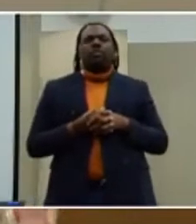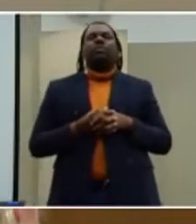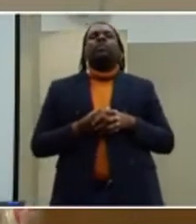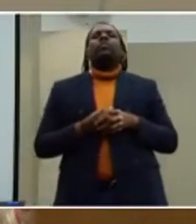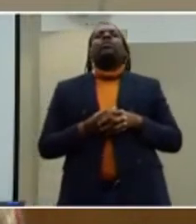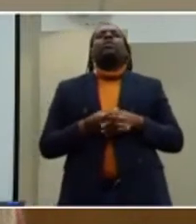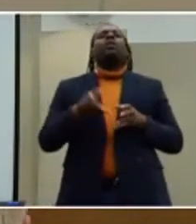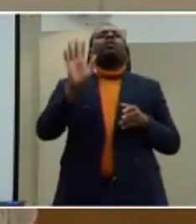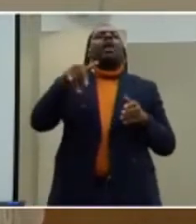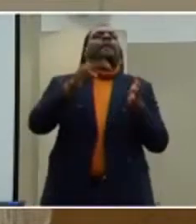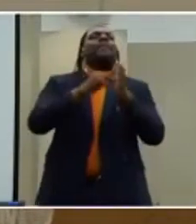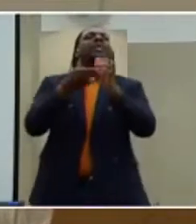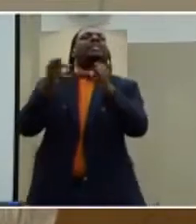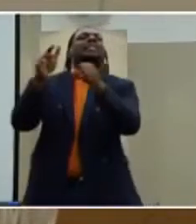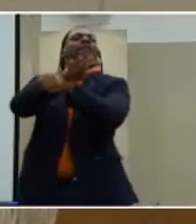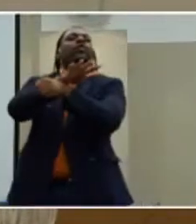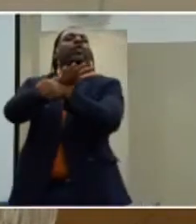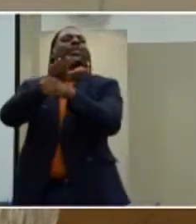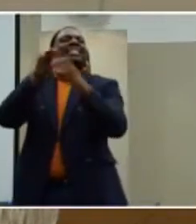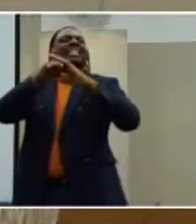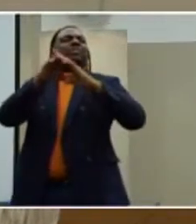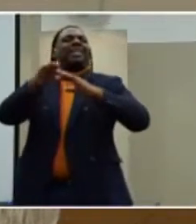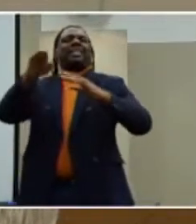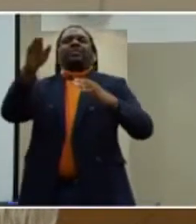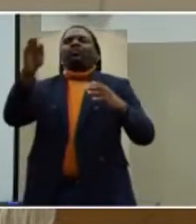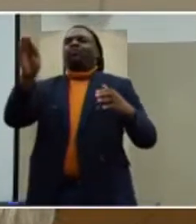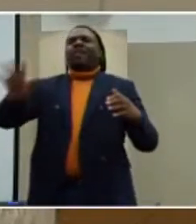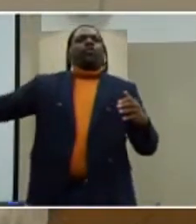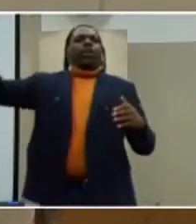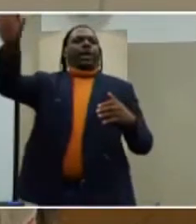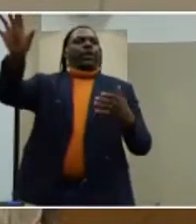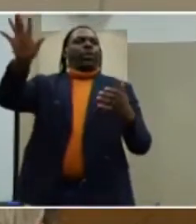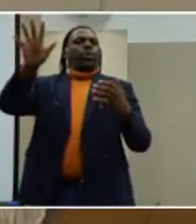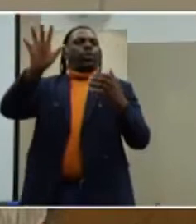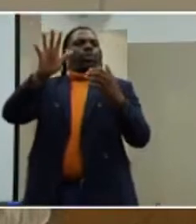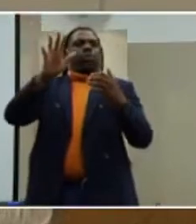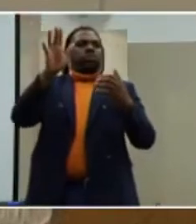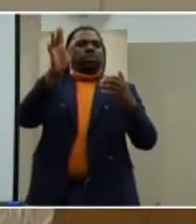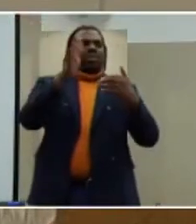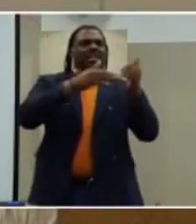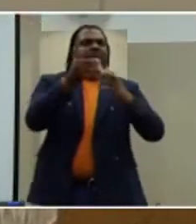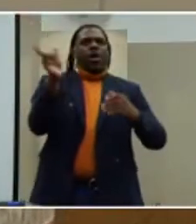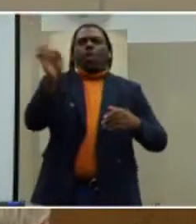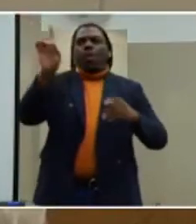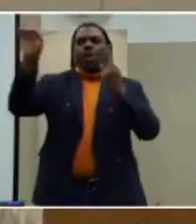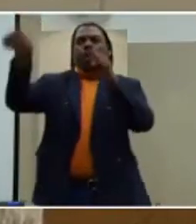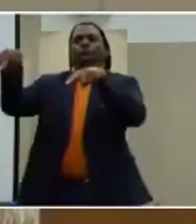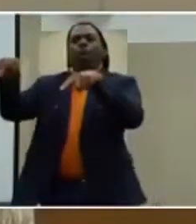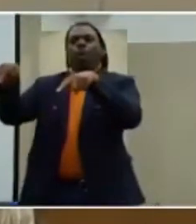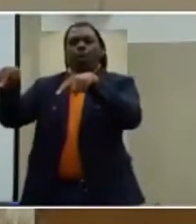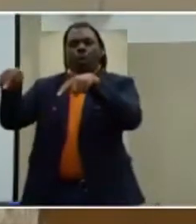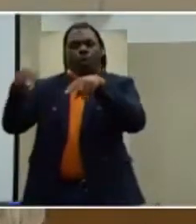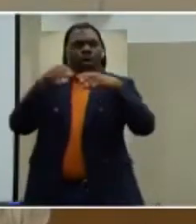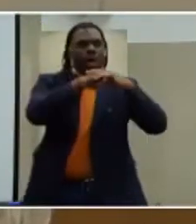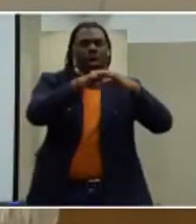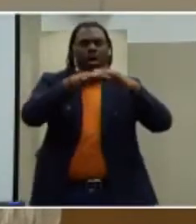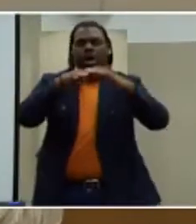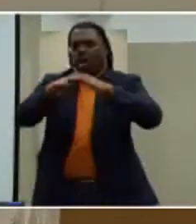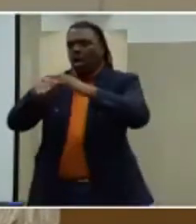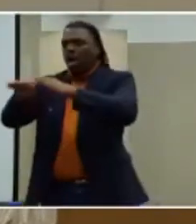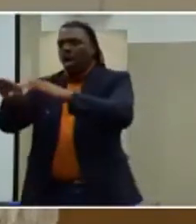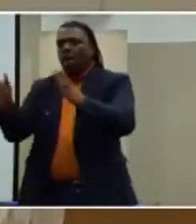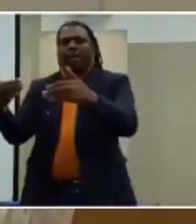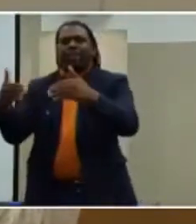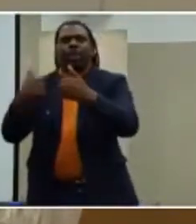And these will cover the accessibility of everywhere that pedestrians go on public rights-of-way that